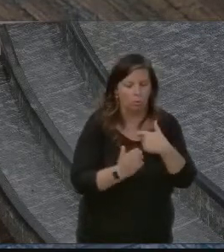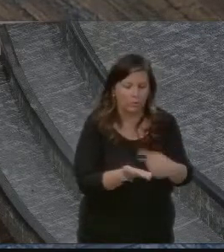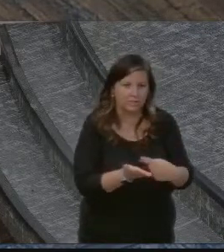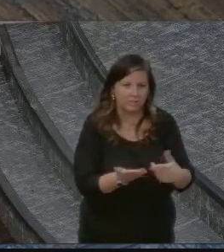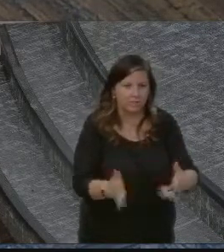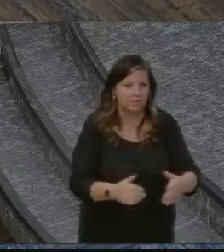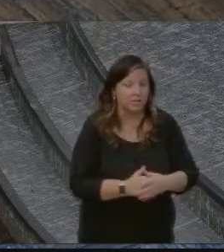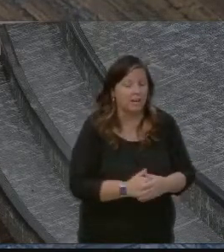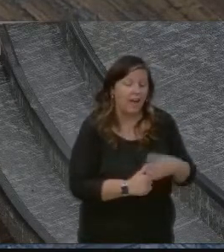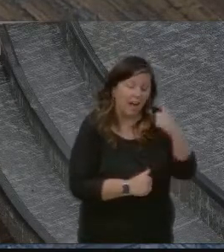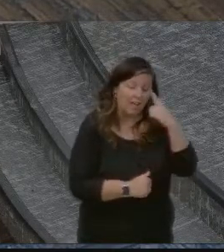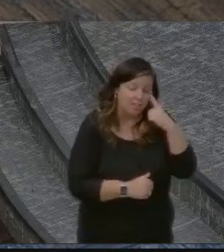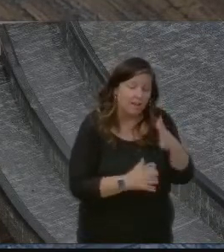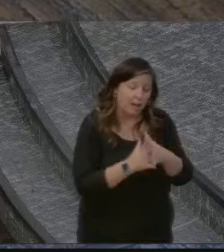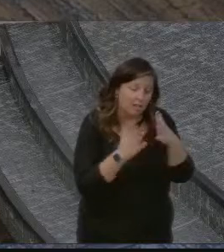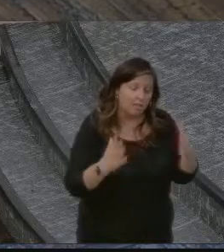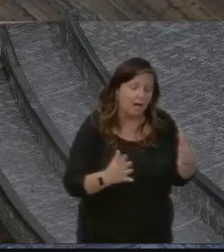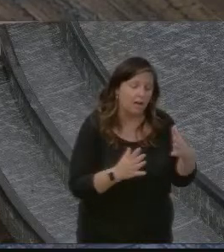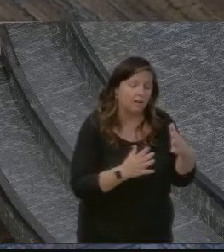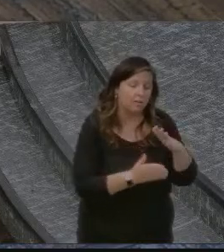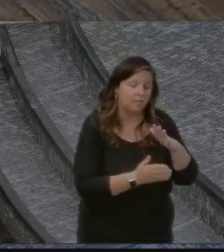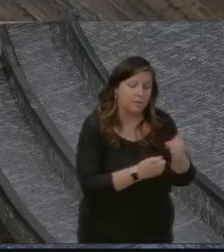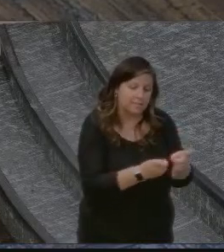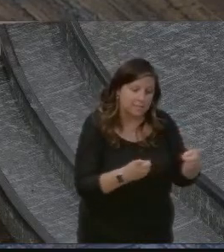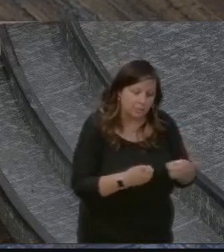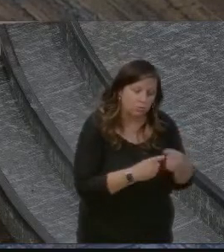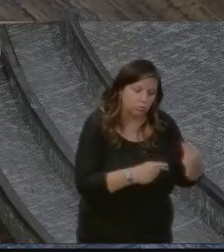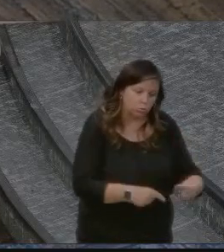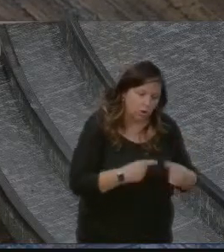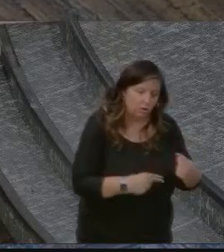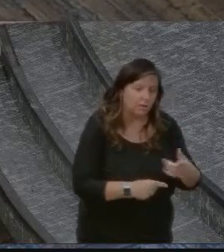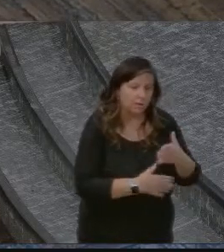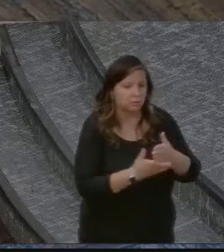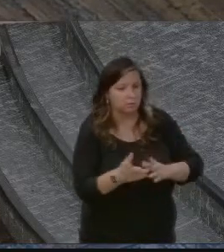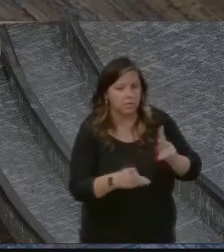be certain people who champion that word, and certain people, when folks start to feel